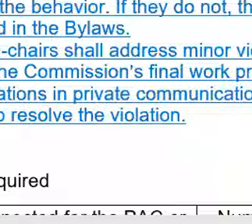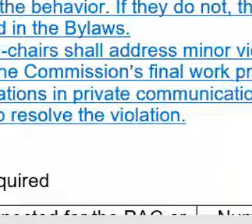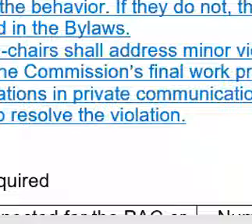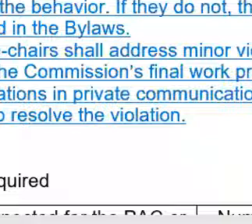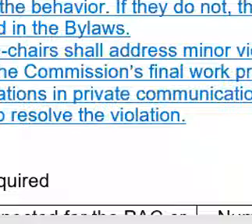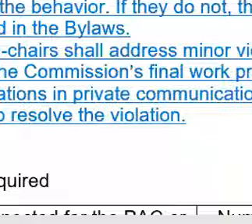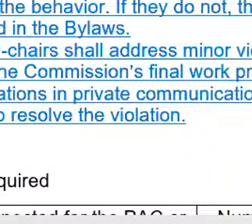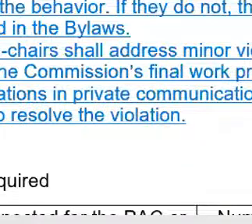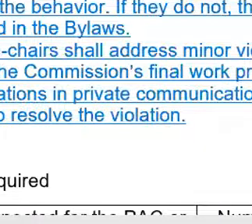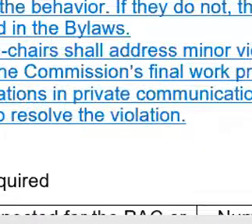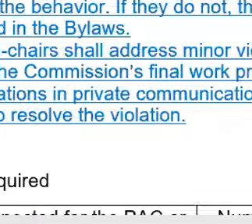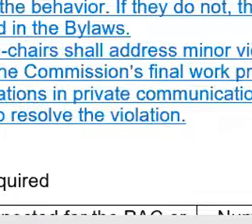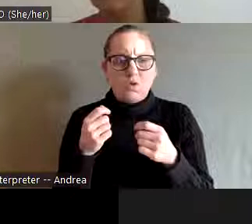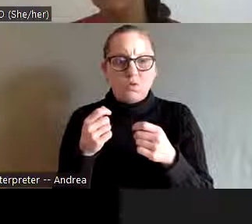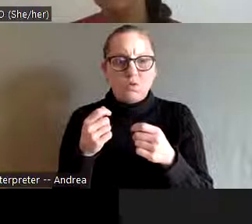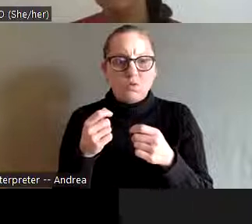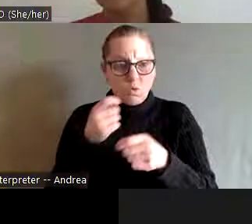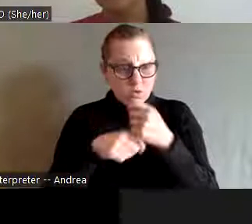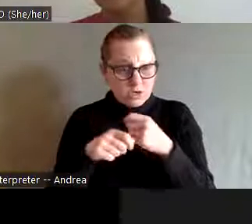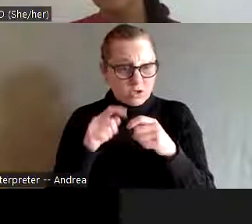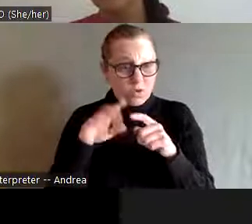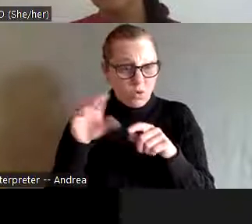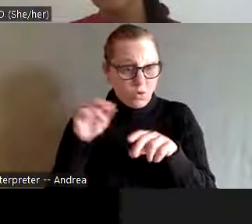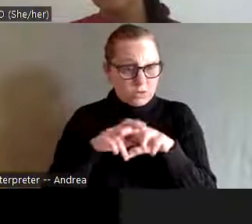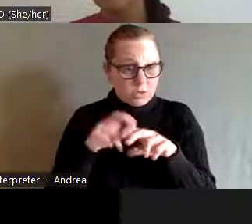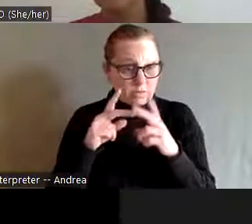a rotation into the co-chair position.